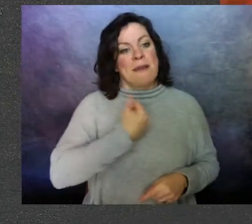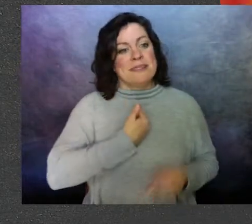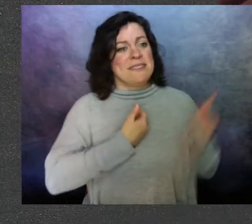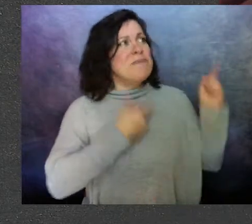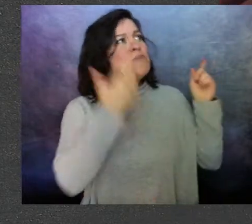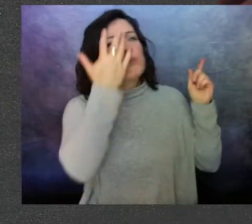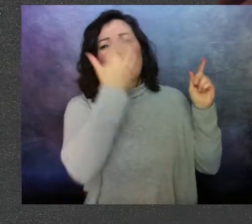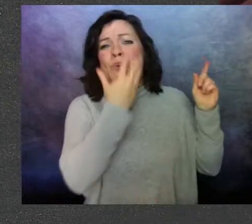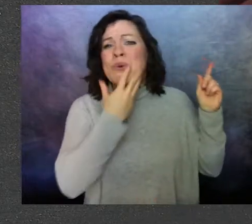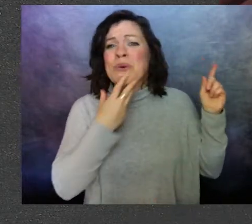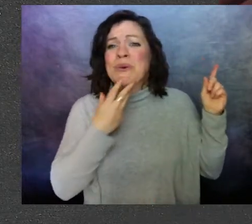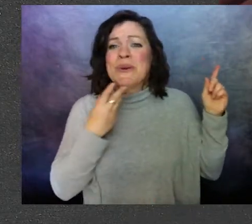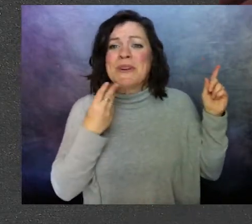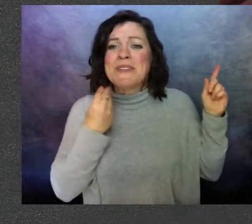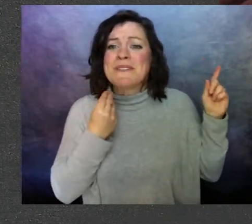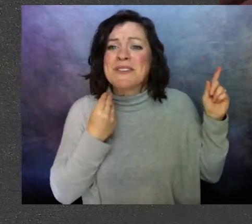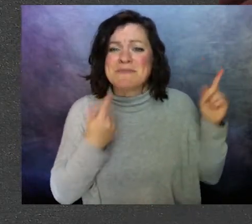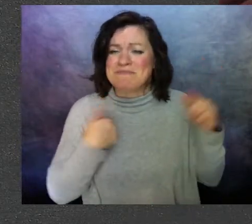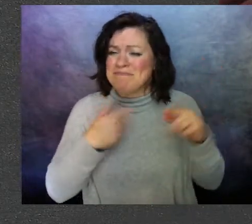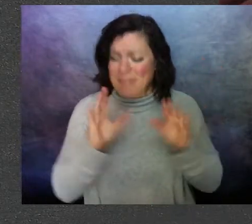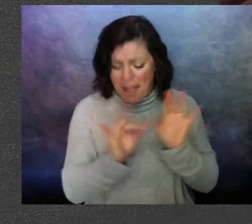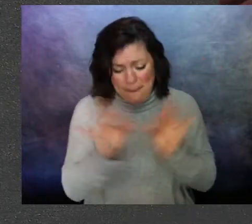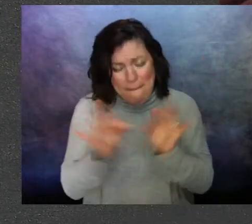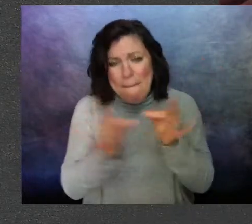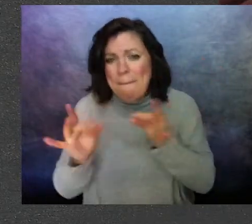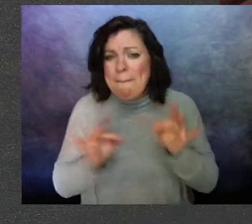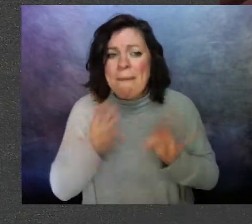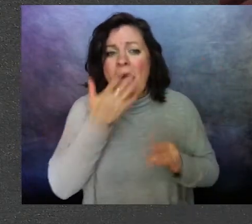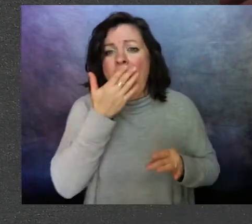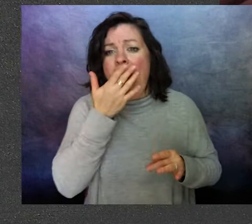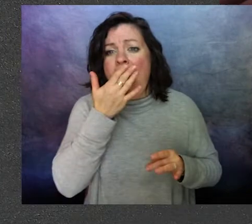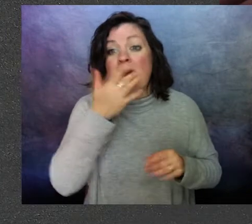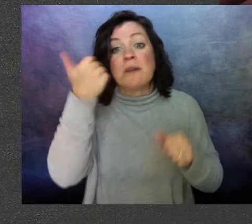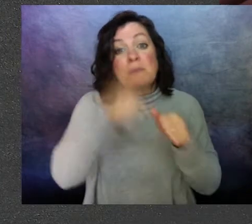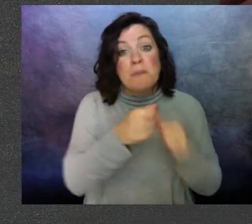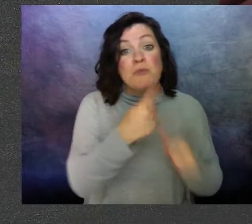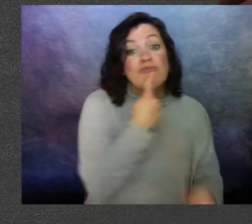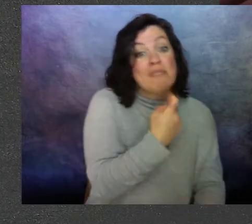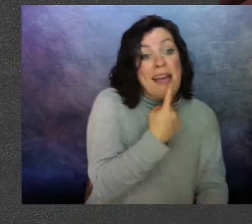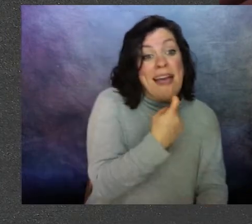so beautiful, and it's a great way to bring the colors of fall into your house. Red,